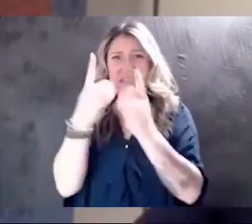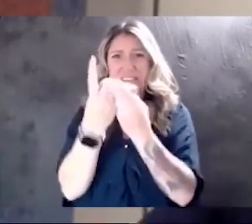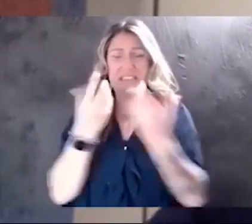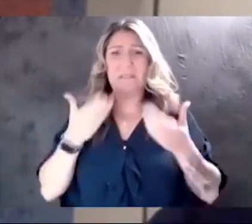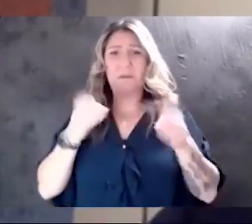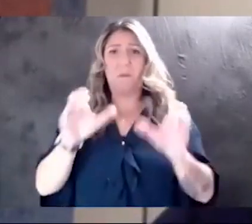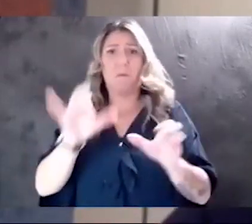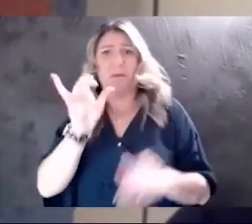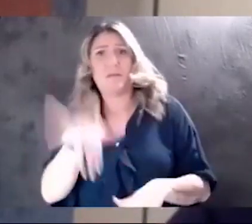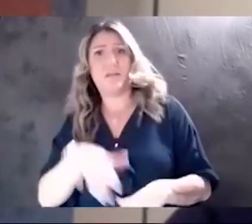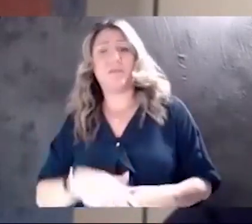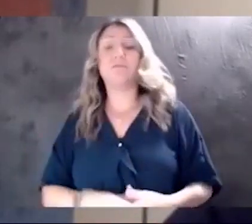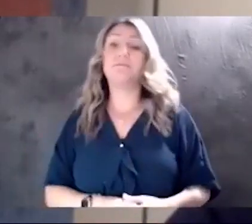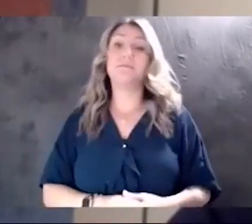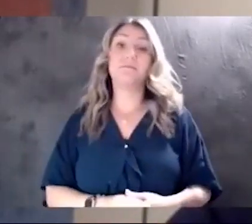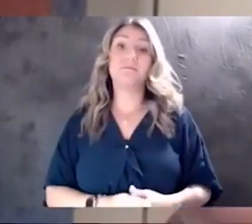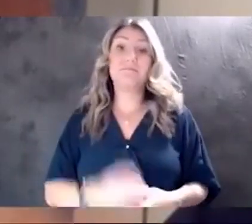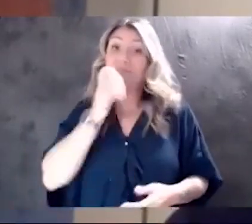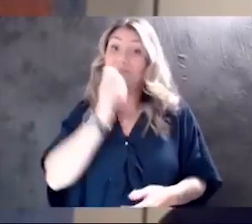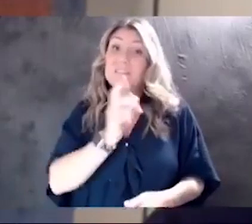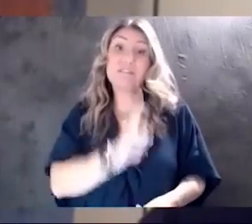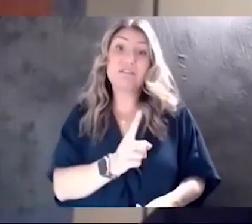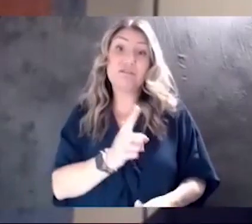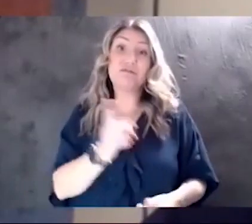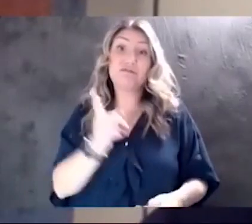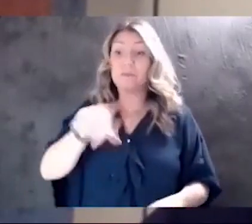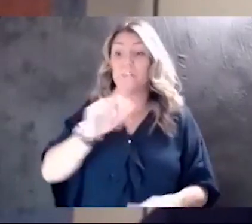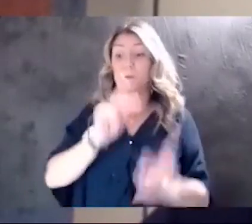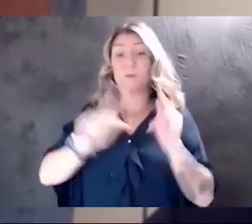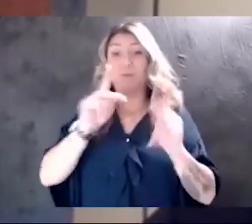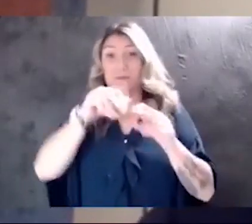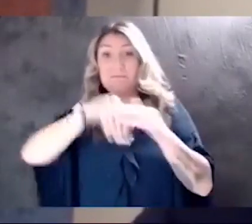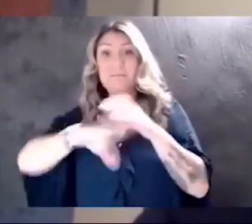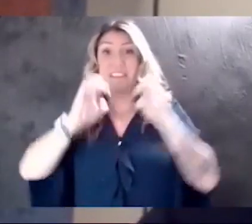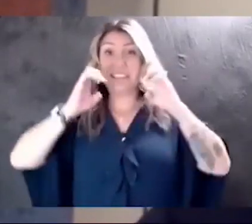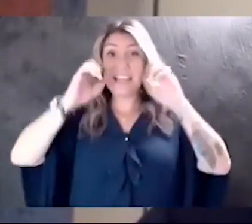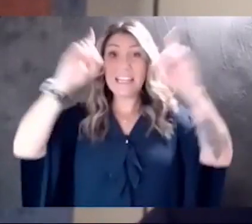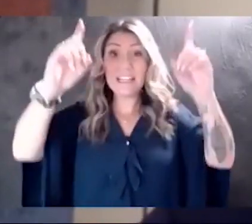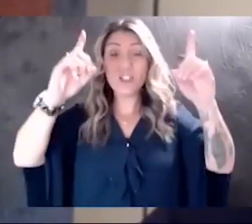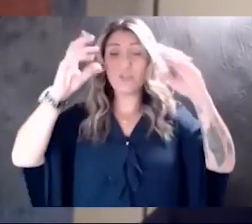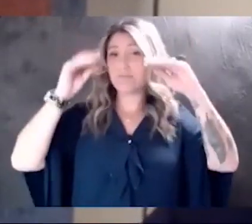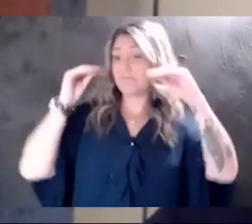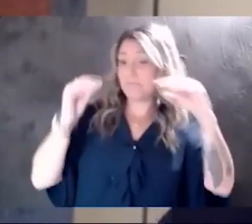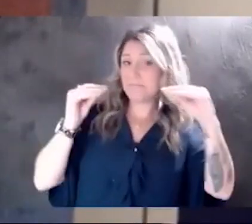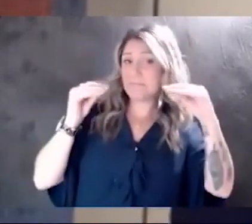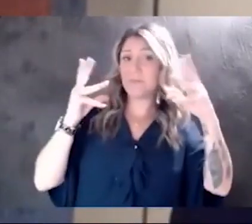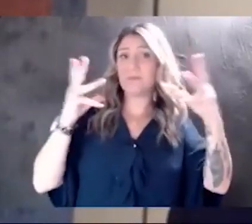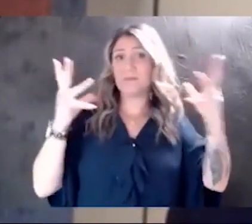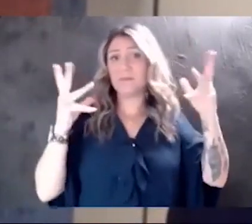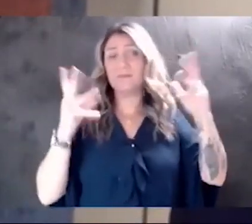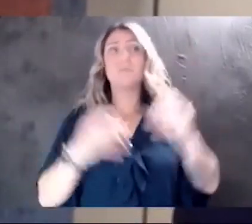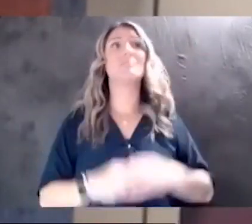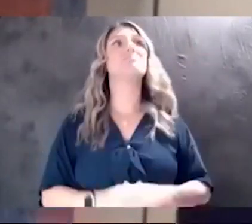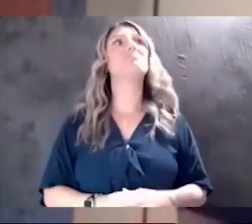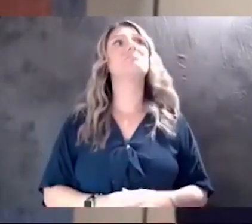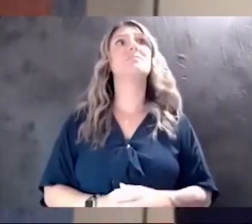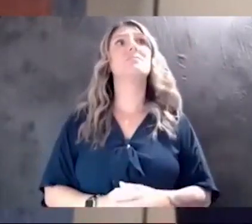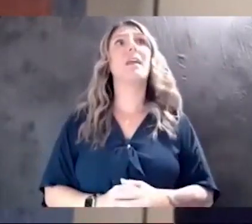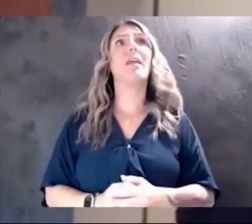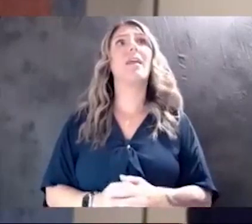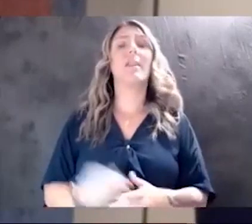that? I'm not sure. You know, those people are in those schools to educate and to, you know, kind of put them as